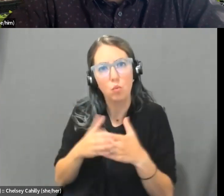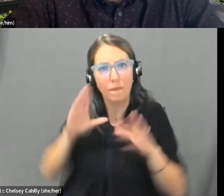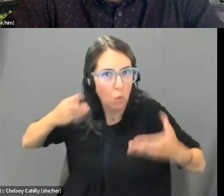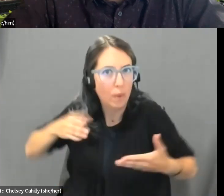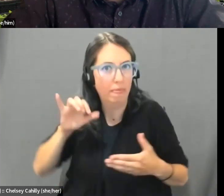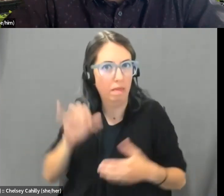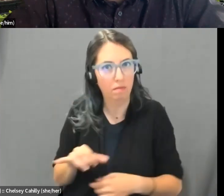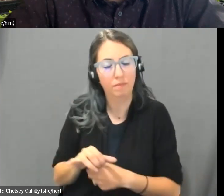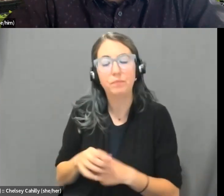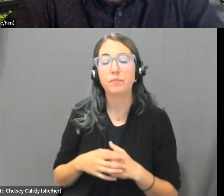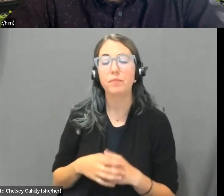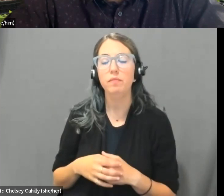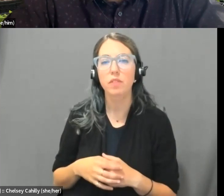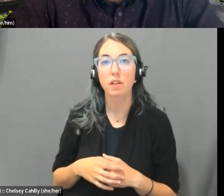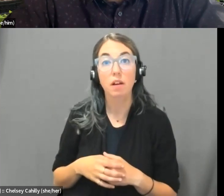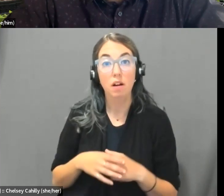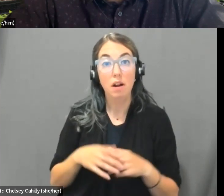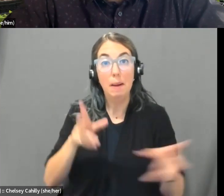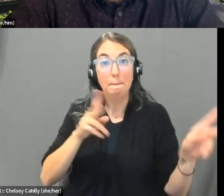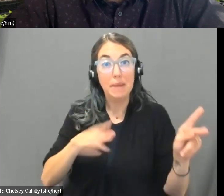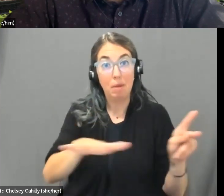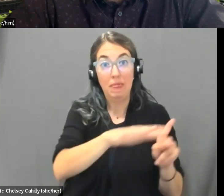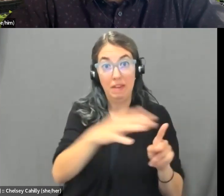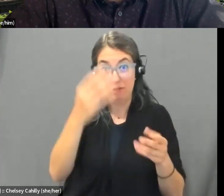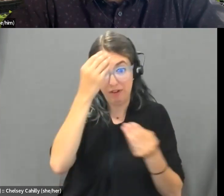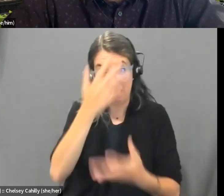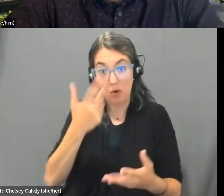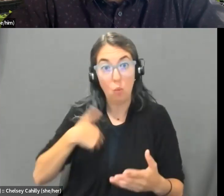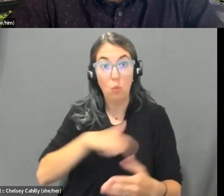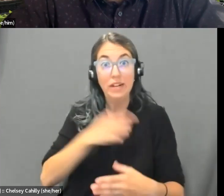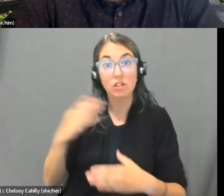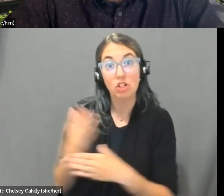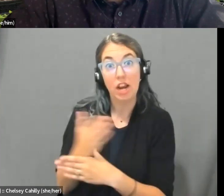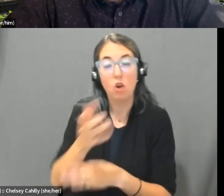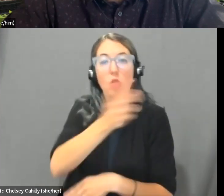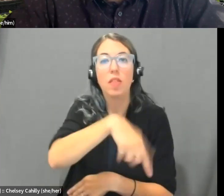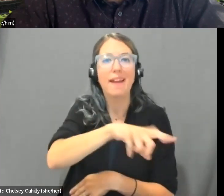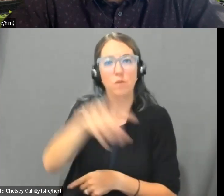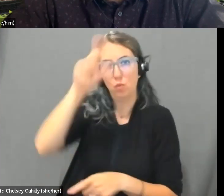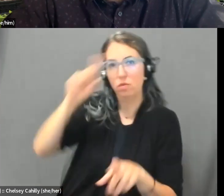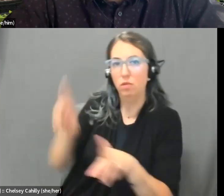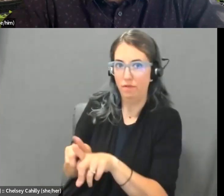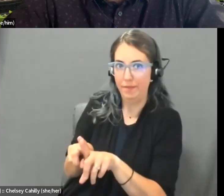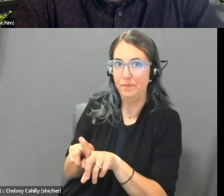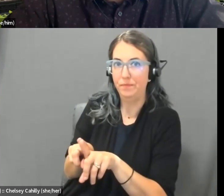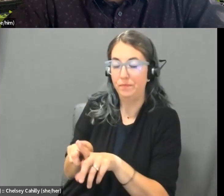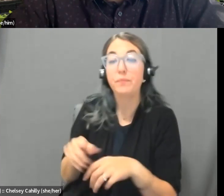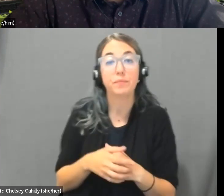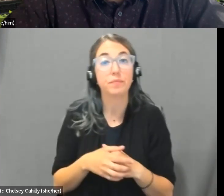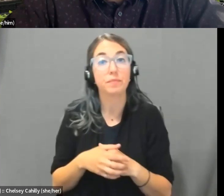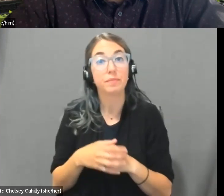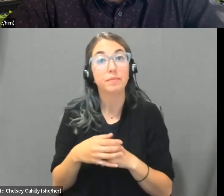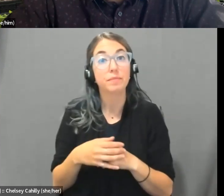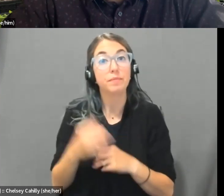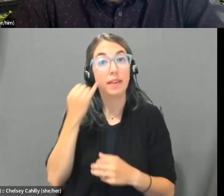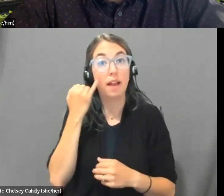like the folks whose data is actually going to be shared through this platform has to buy into it. And if we ultimately don't get that buy-in, we're not